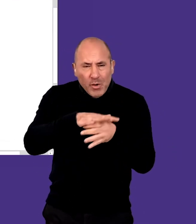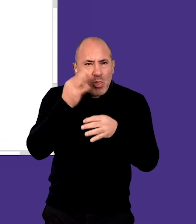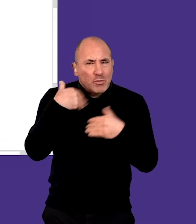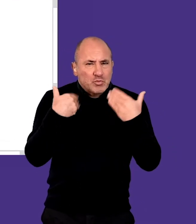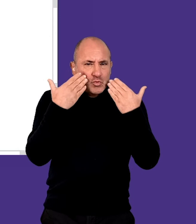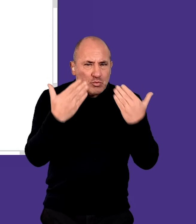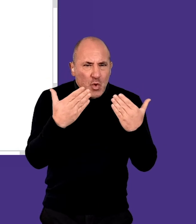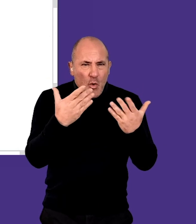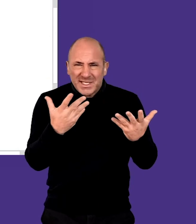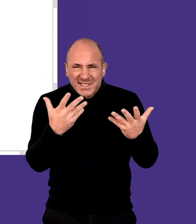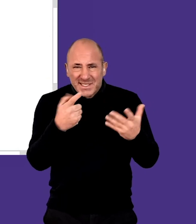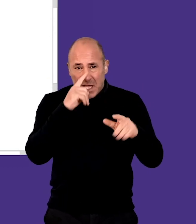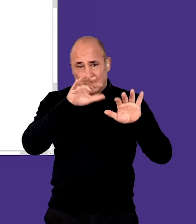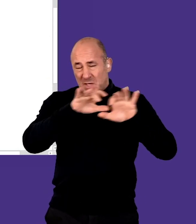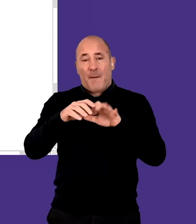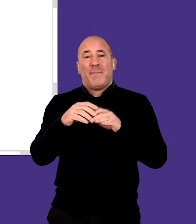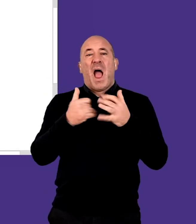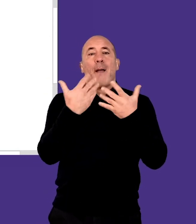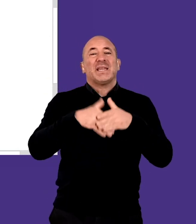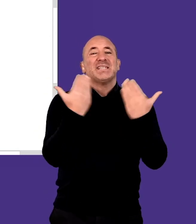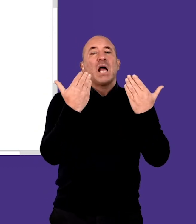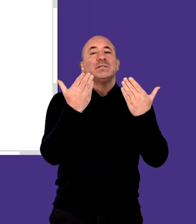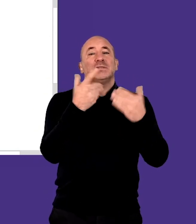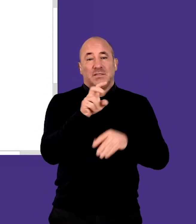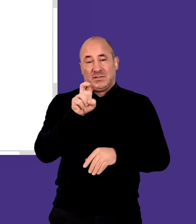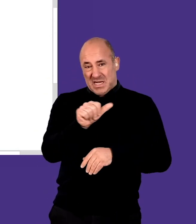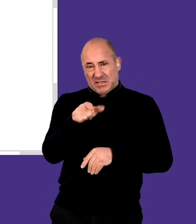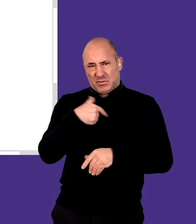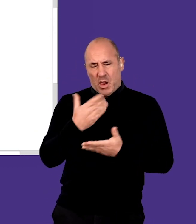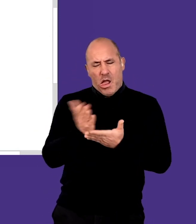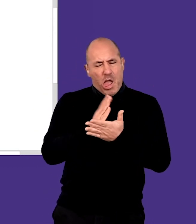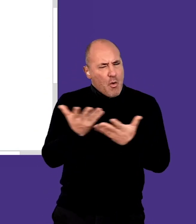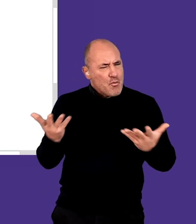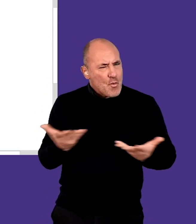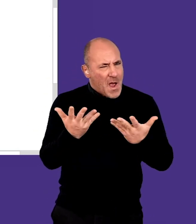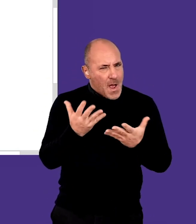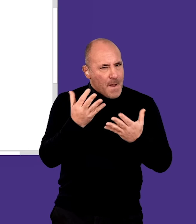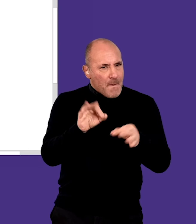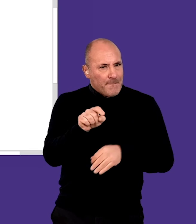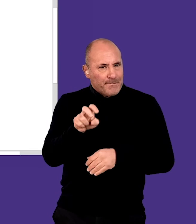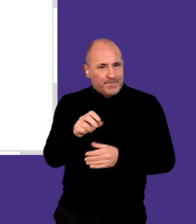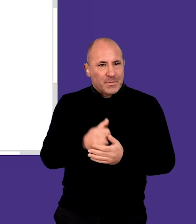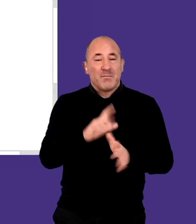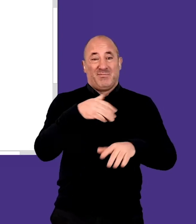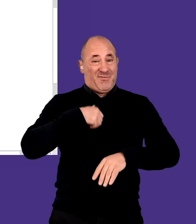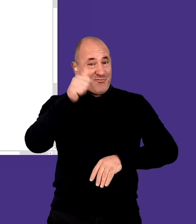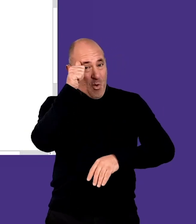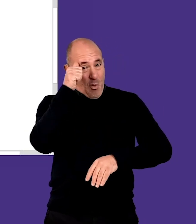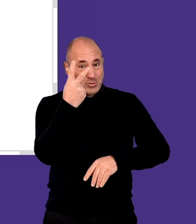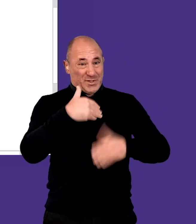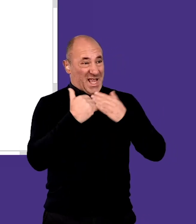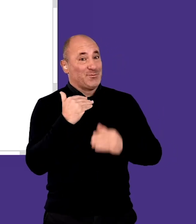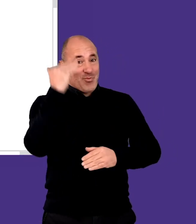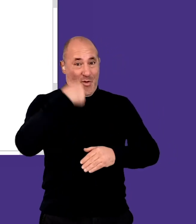but not the specific local authority, you can provide the number of days in this box here, next to unsure where yet. So if